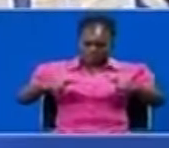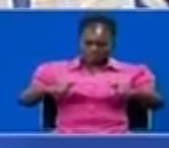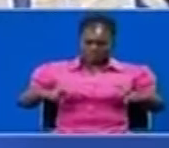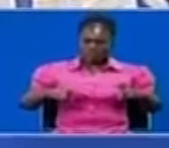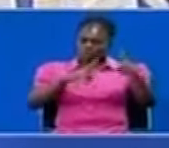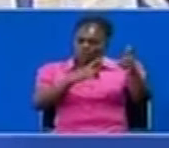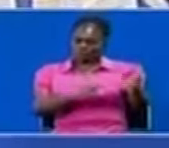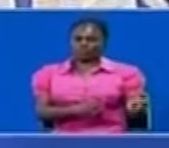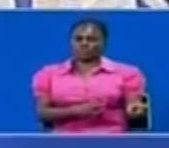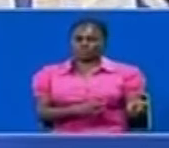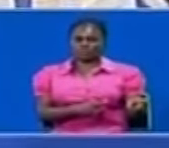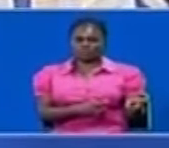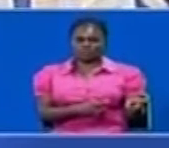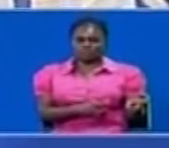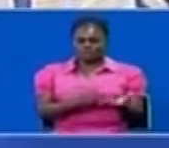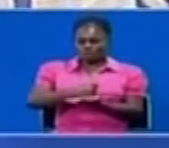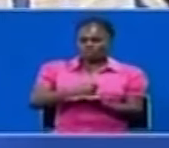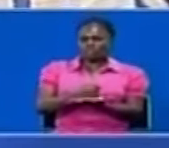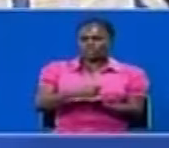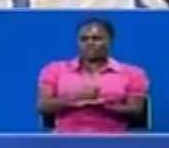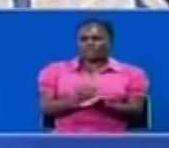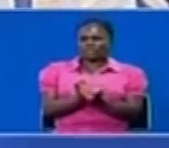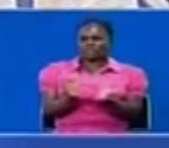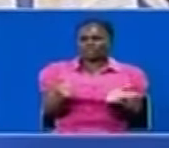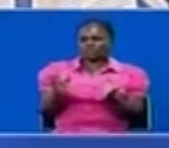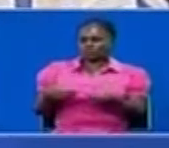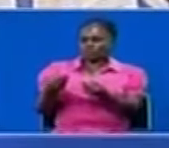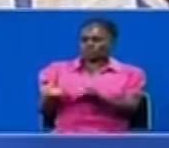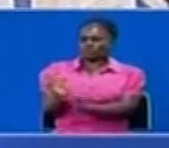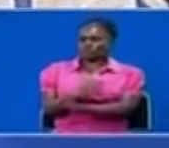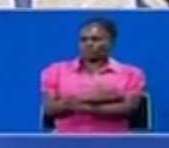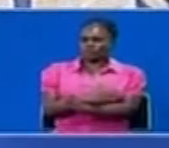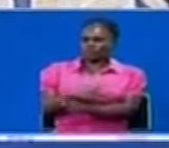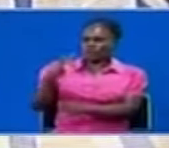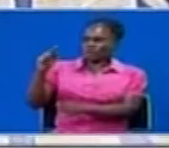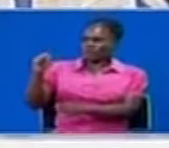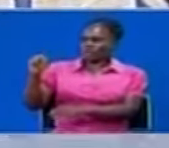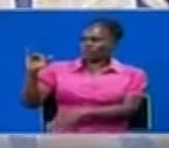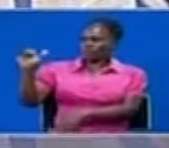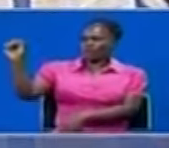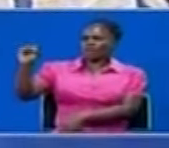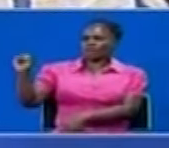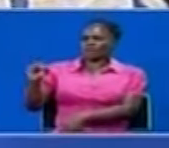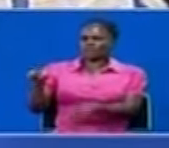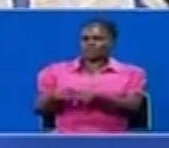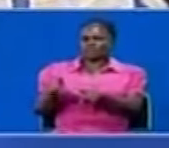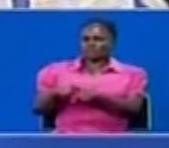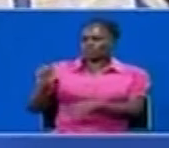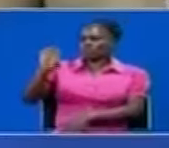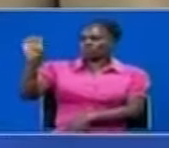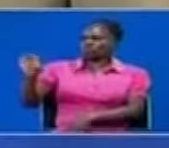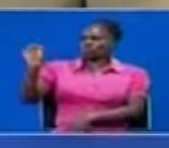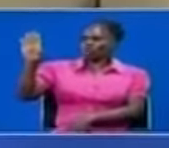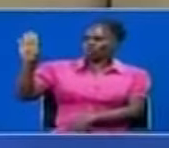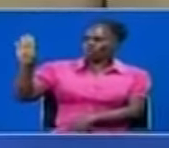and the reports that the Auditor General had given for NYS and also for the Eurobond.